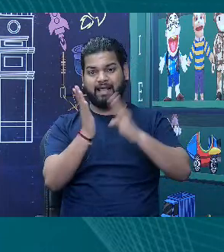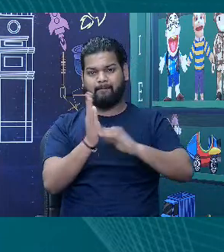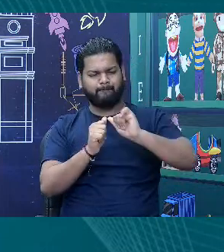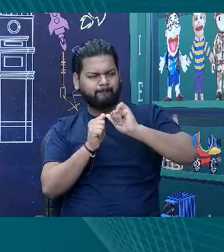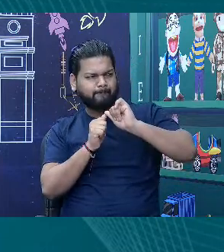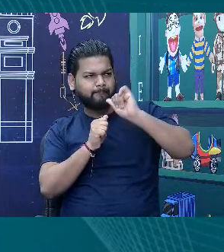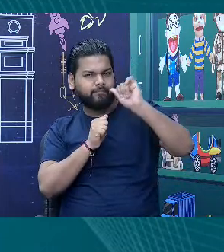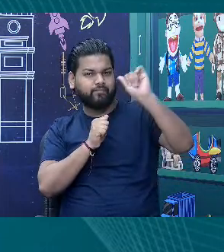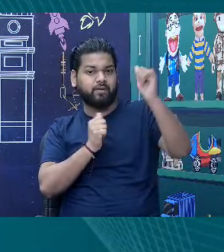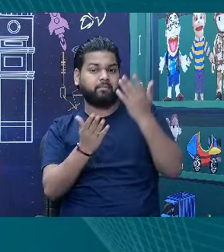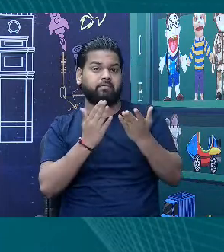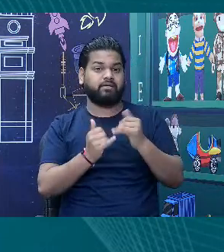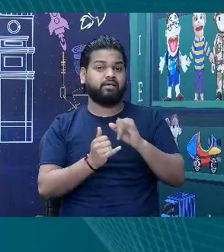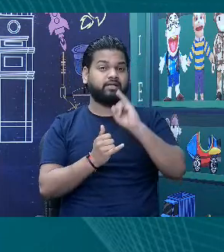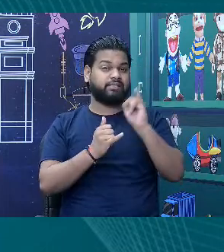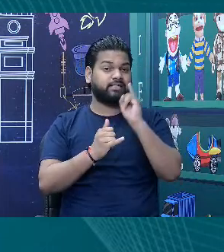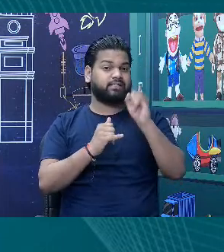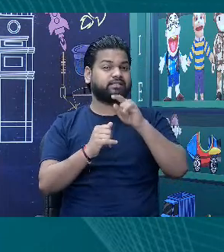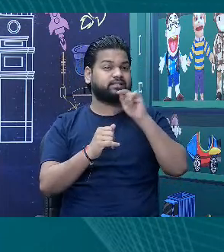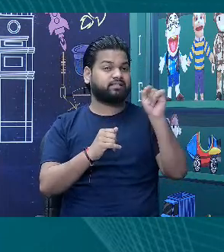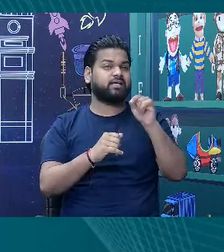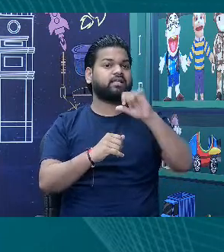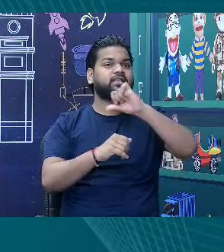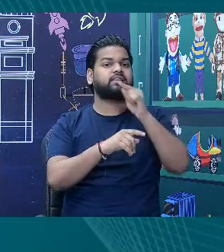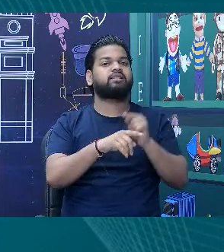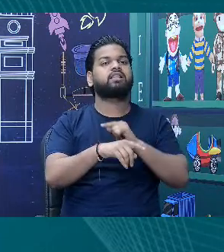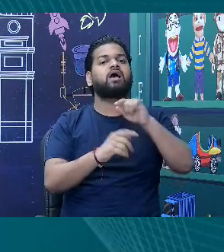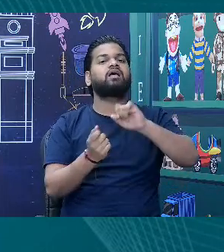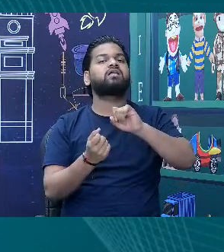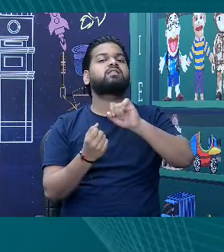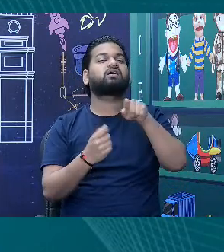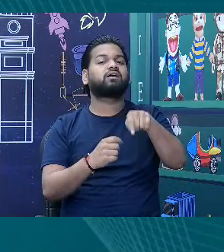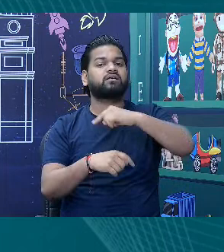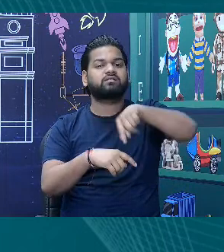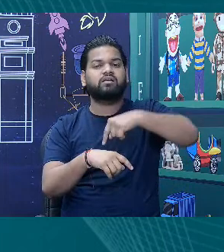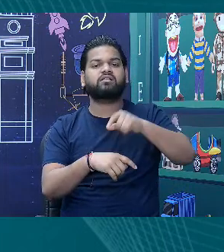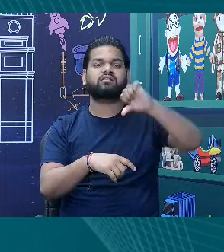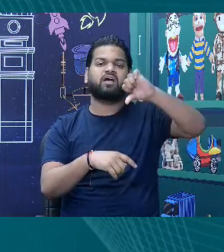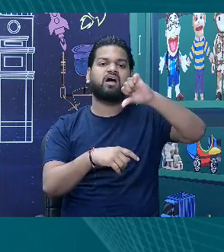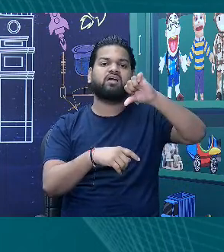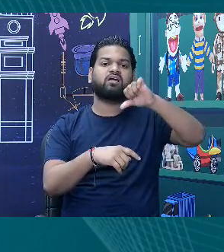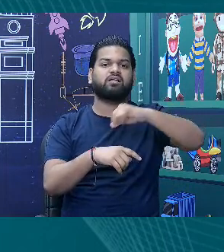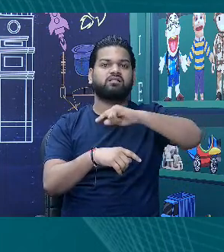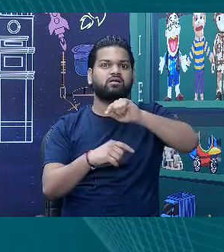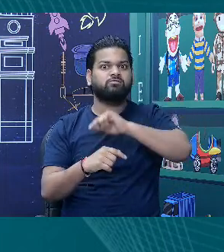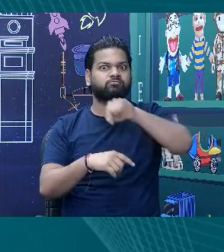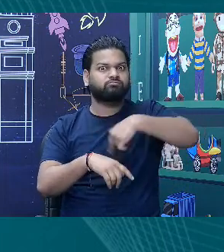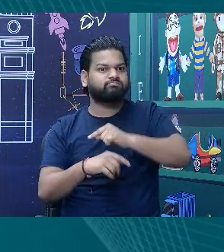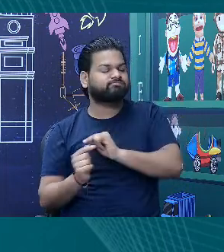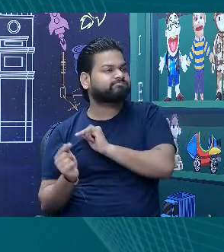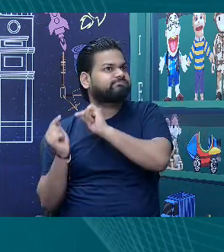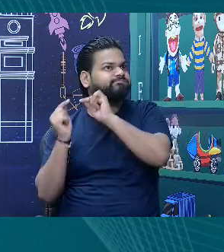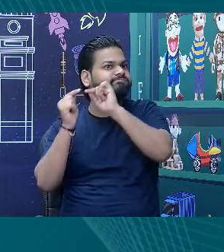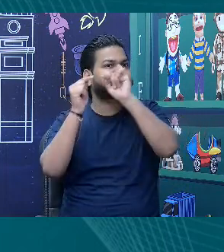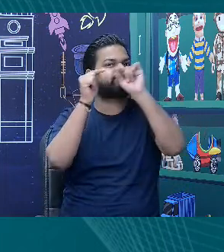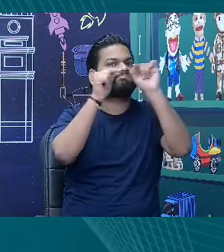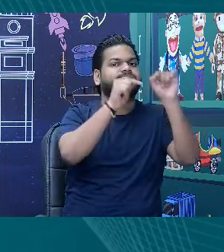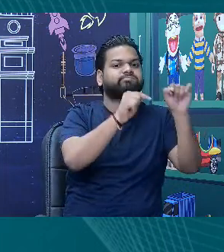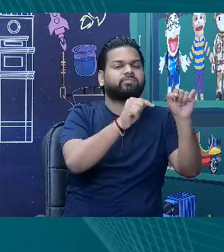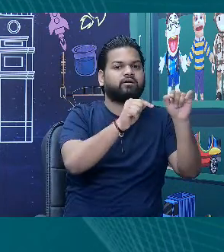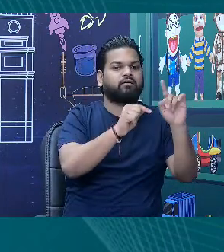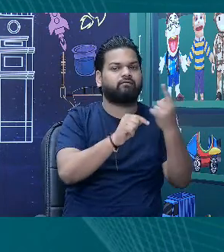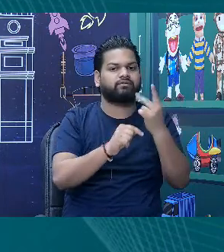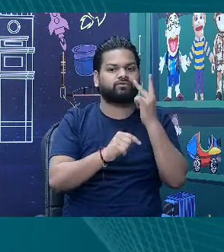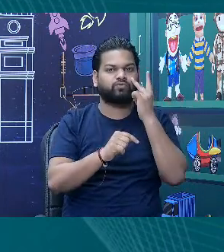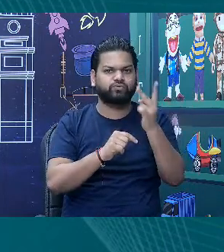India. The two locations that you see, one of them is India and the other is